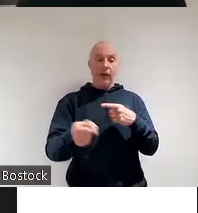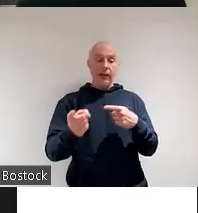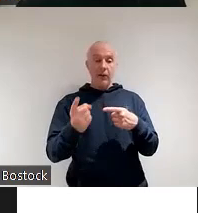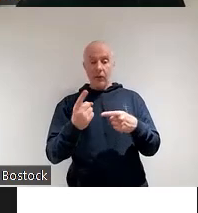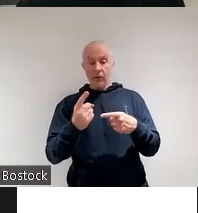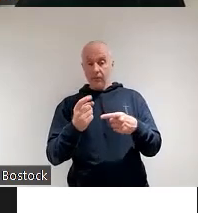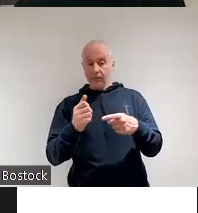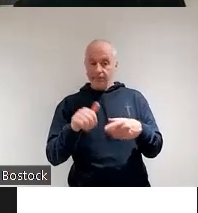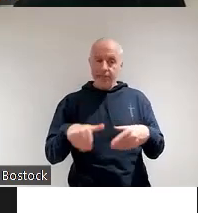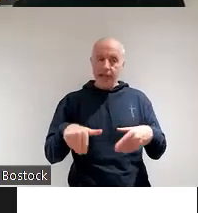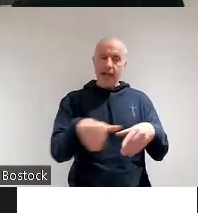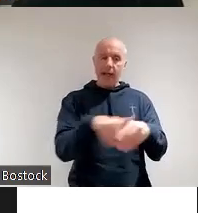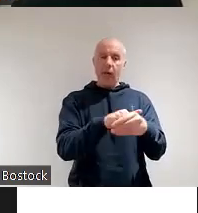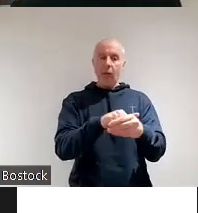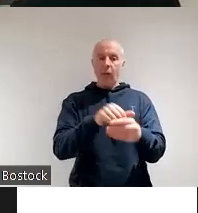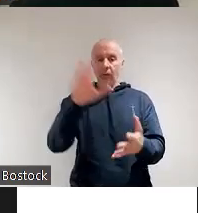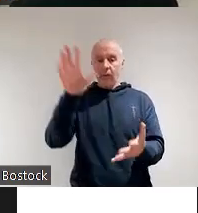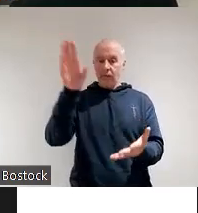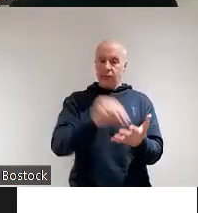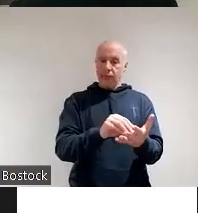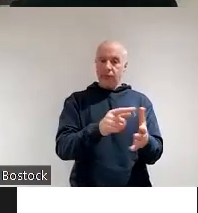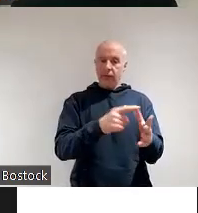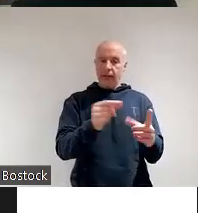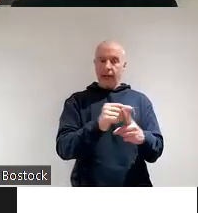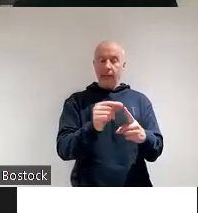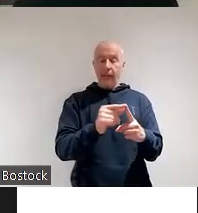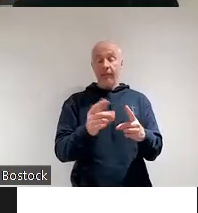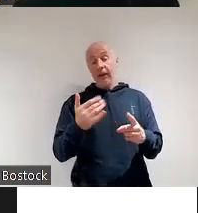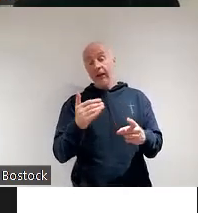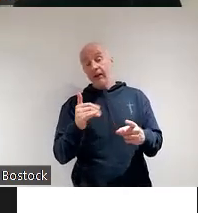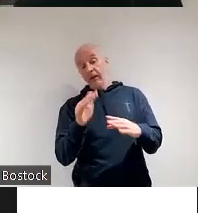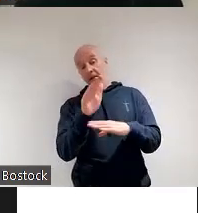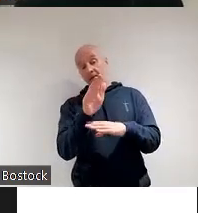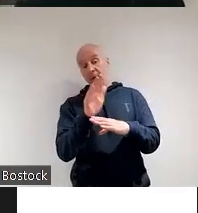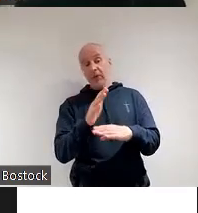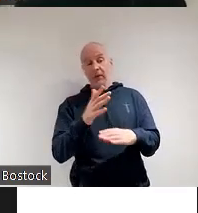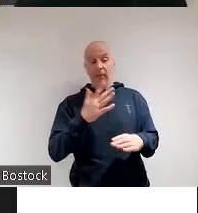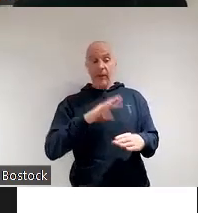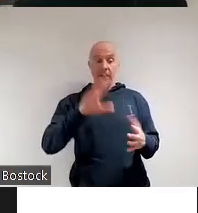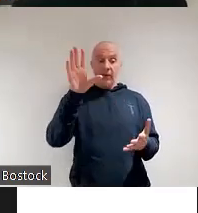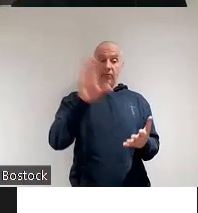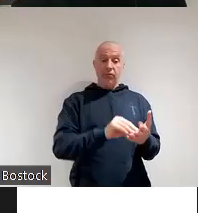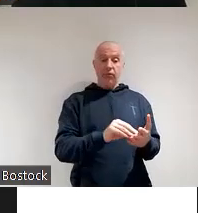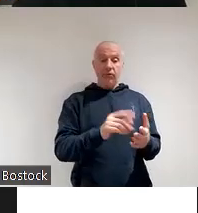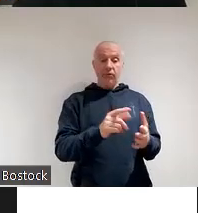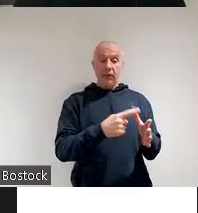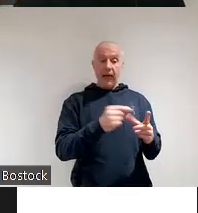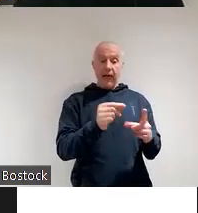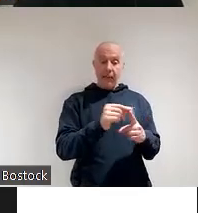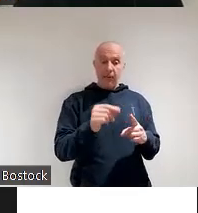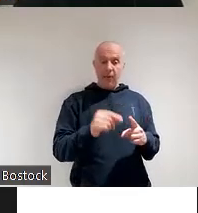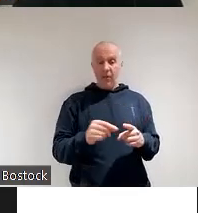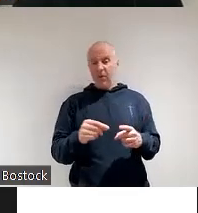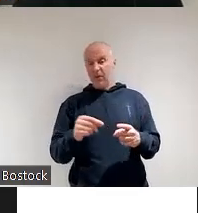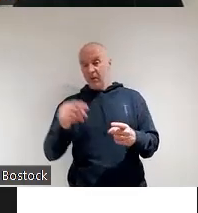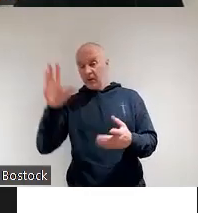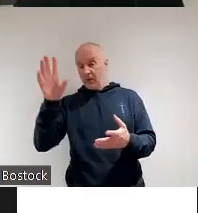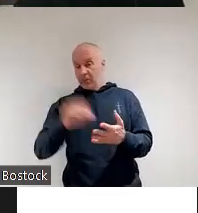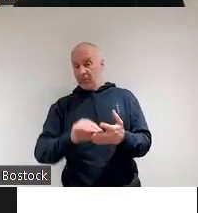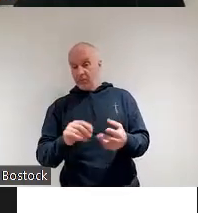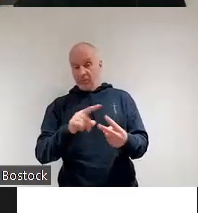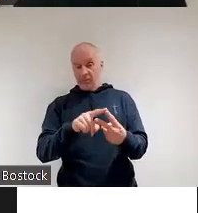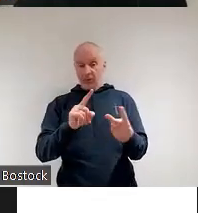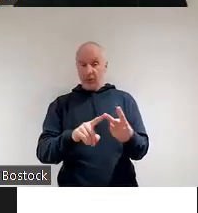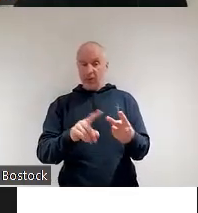their app. That basically means that in the future, if possible, you only need to use 1 or 2 apps. It's like how you use Airbnb